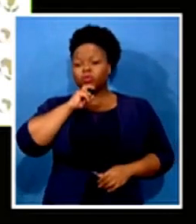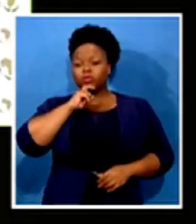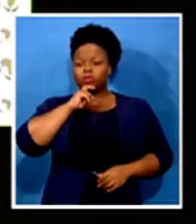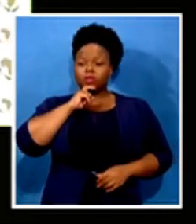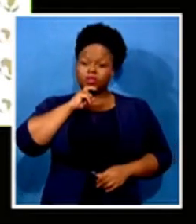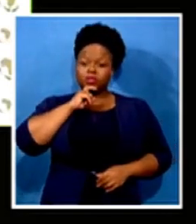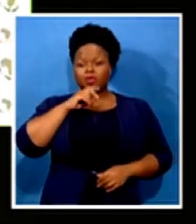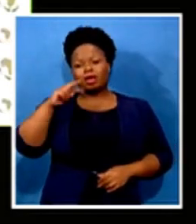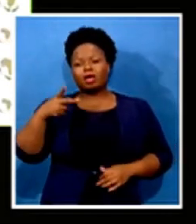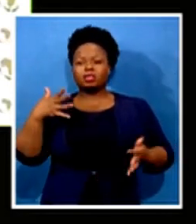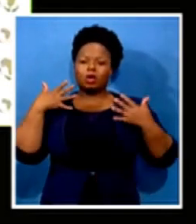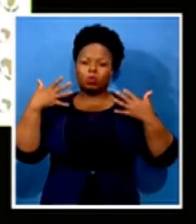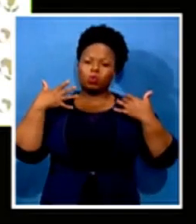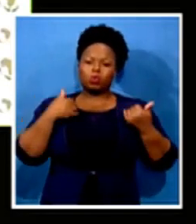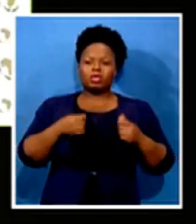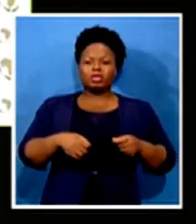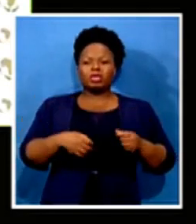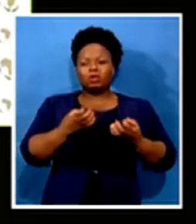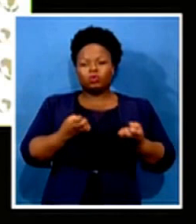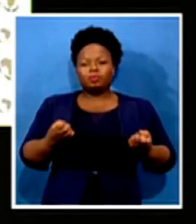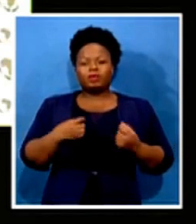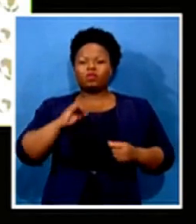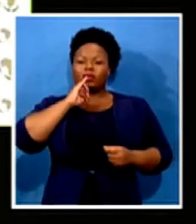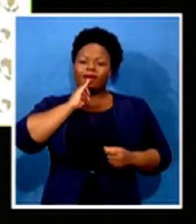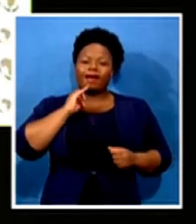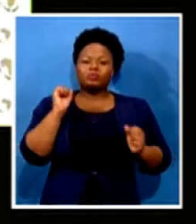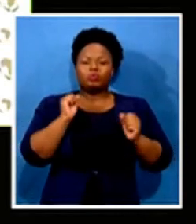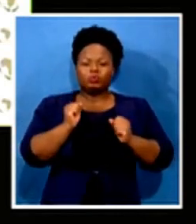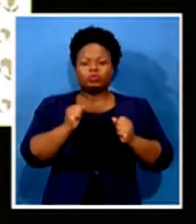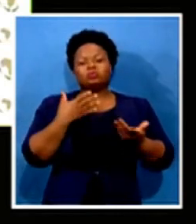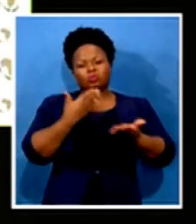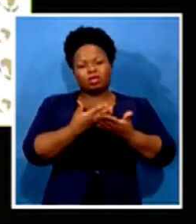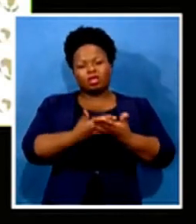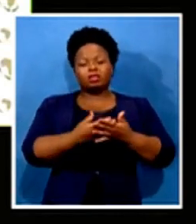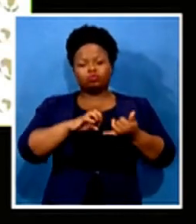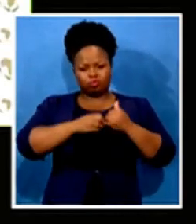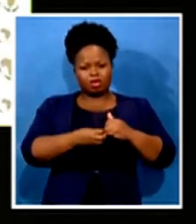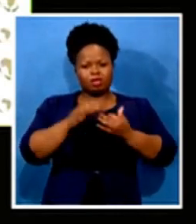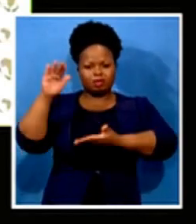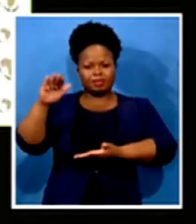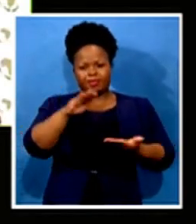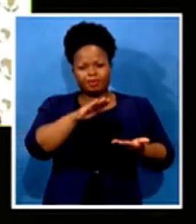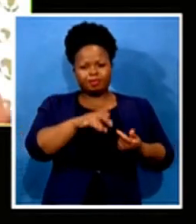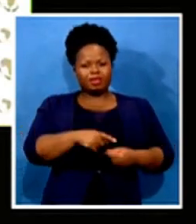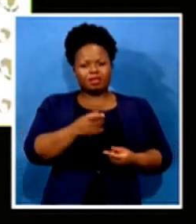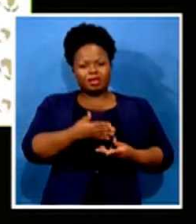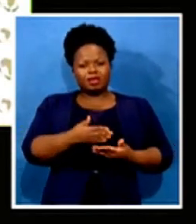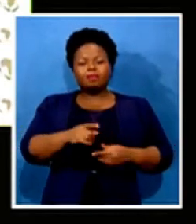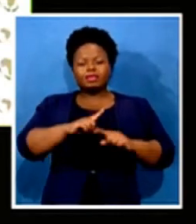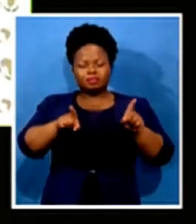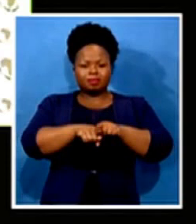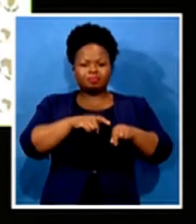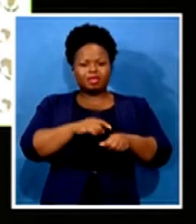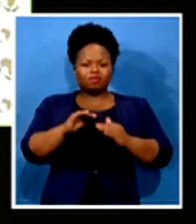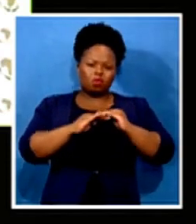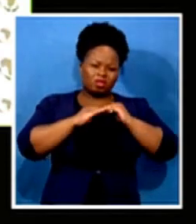devices that are out there to really enable that you ship them in smaller amounts, but in stable conditions there. So again, it's